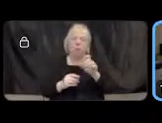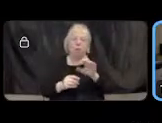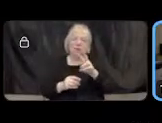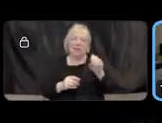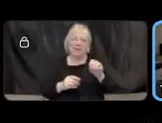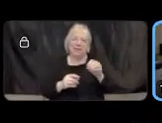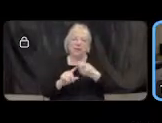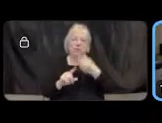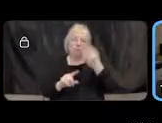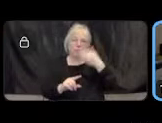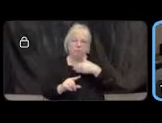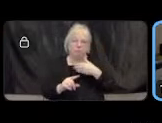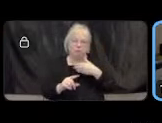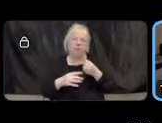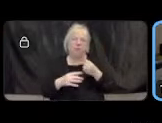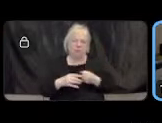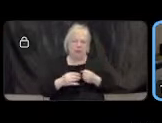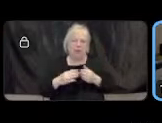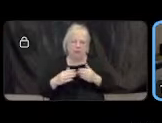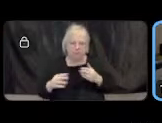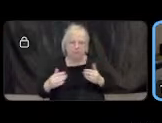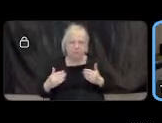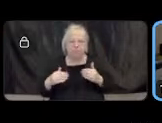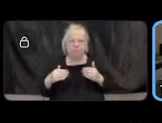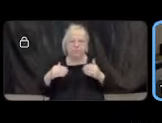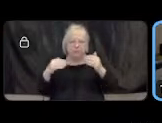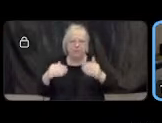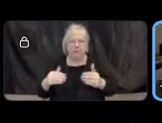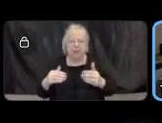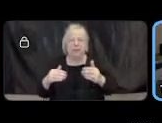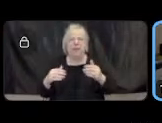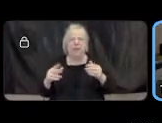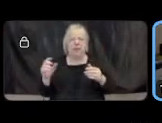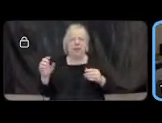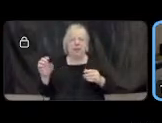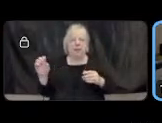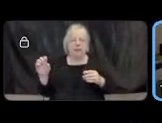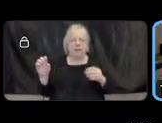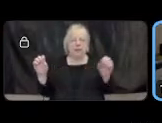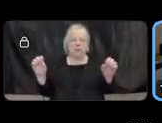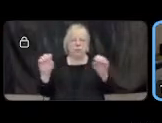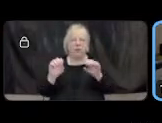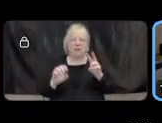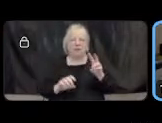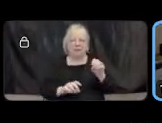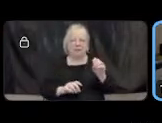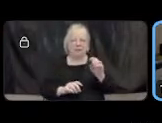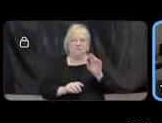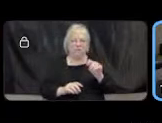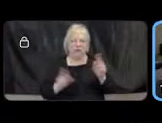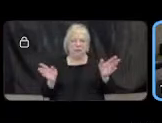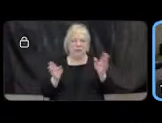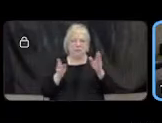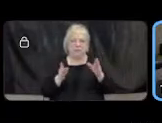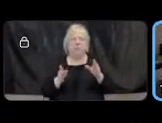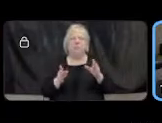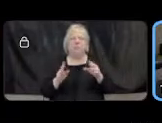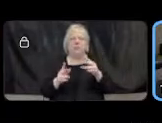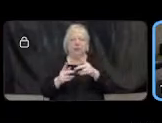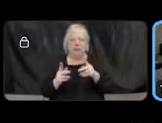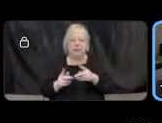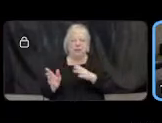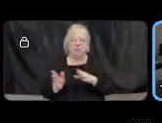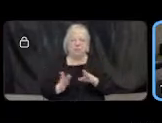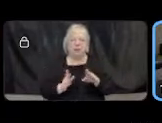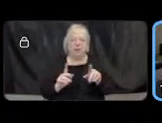south property line, and approximately 600 feet from the east and west property lines. The site plan also indicates